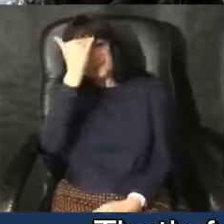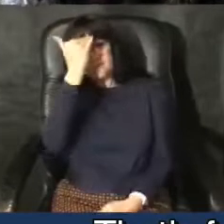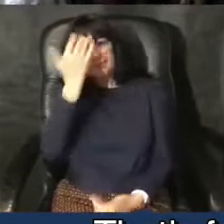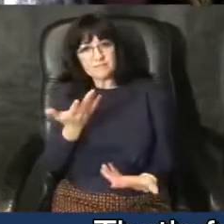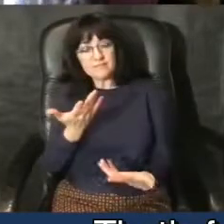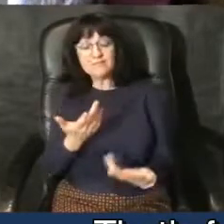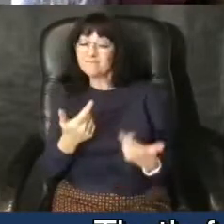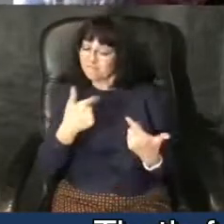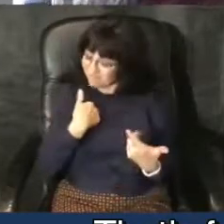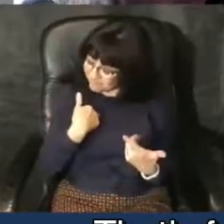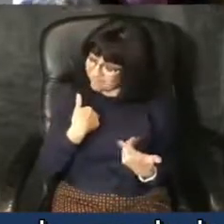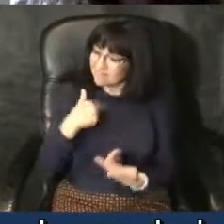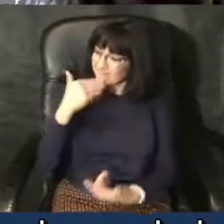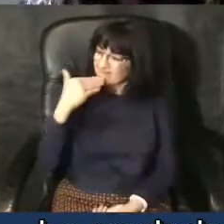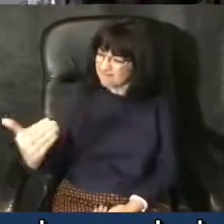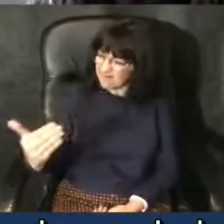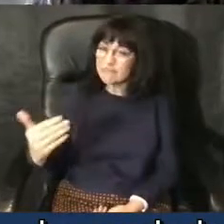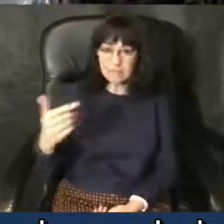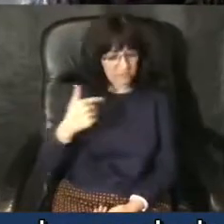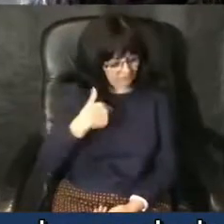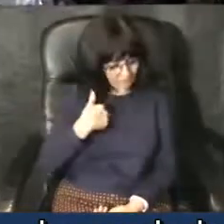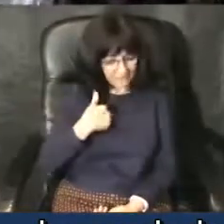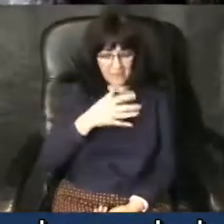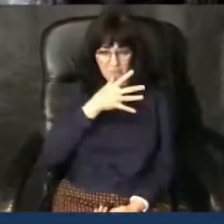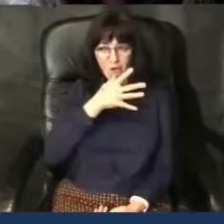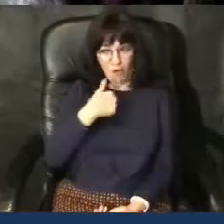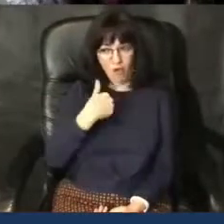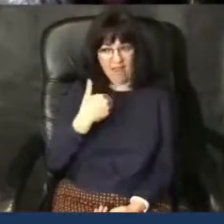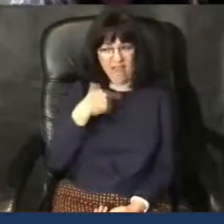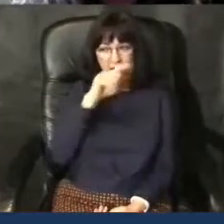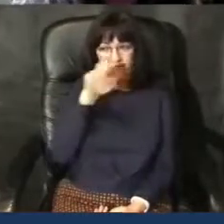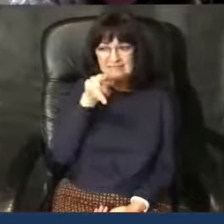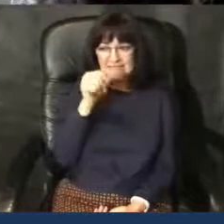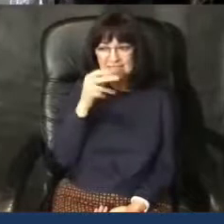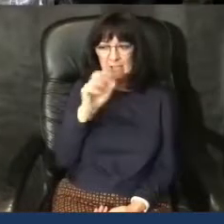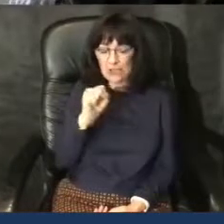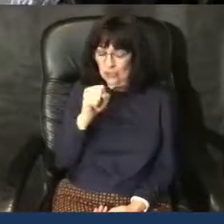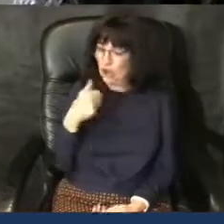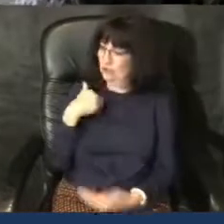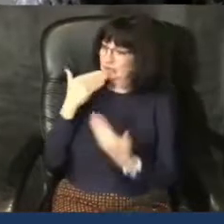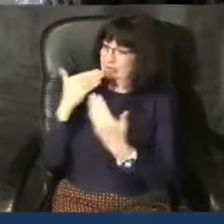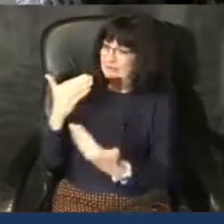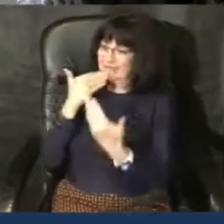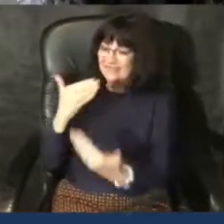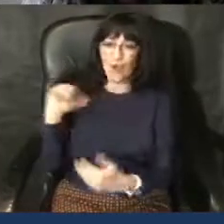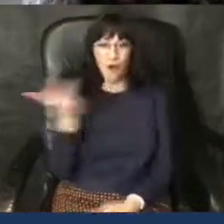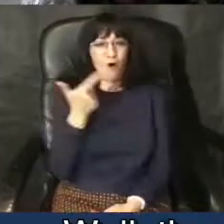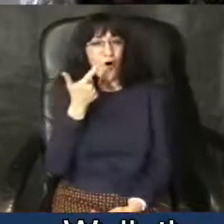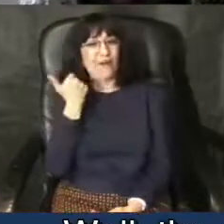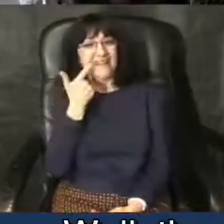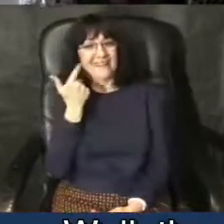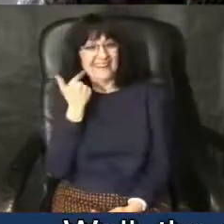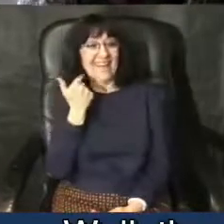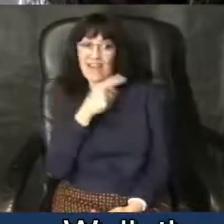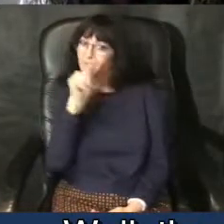teenagers, I'm glad to be reminded of that resource for sure. We're all laughing on that. I know. Well,